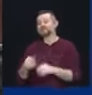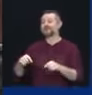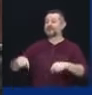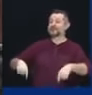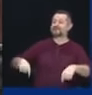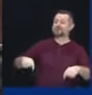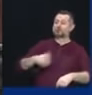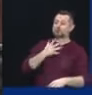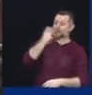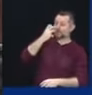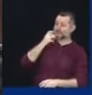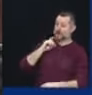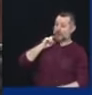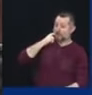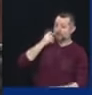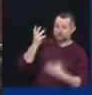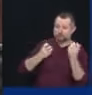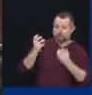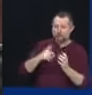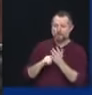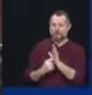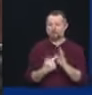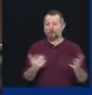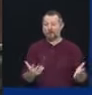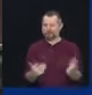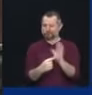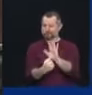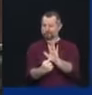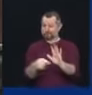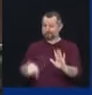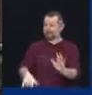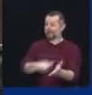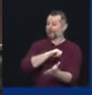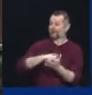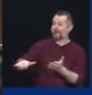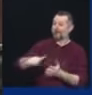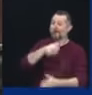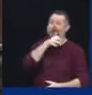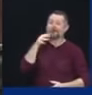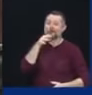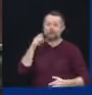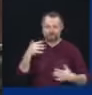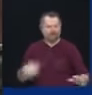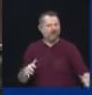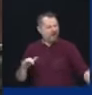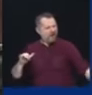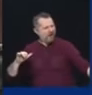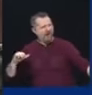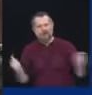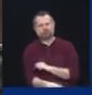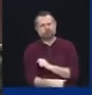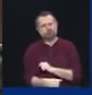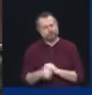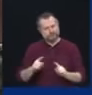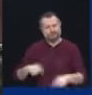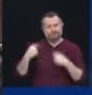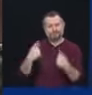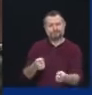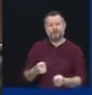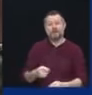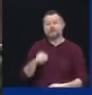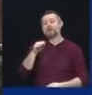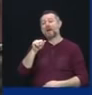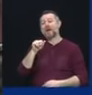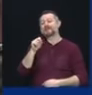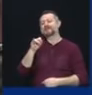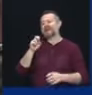of, agriculture has been transformed in this state. It is a massive industry. It